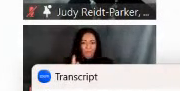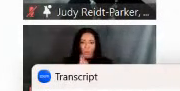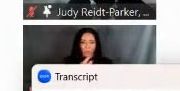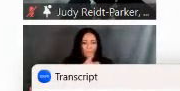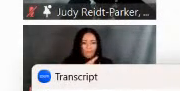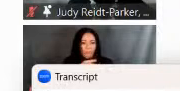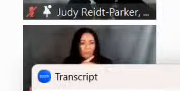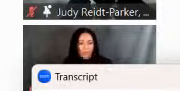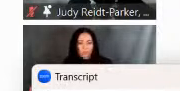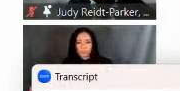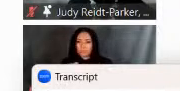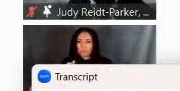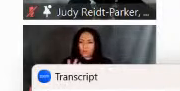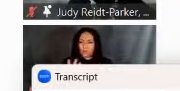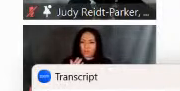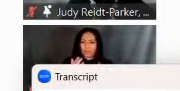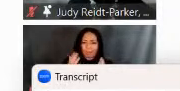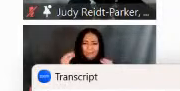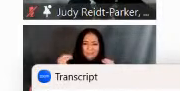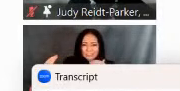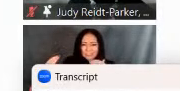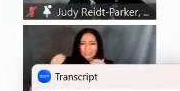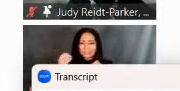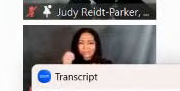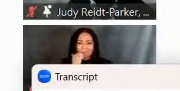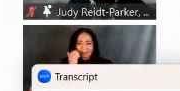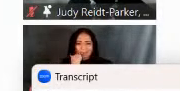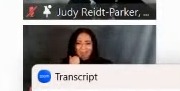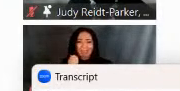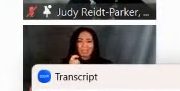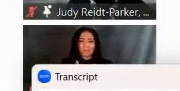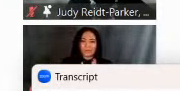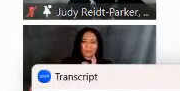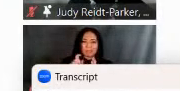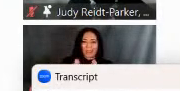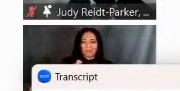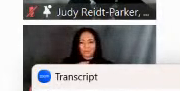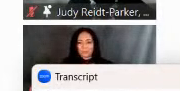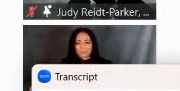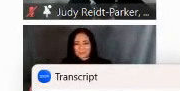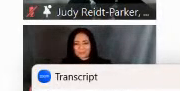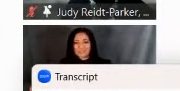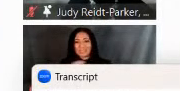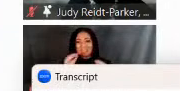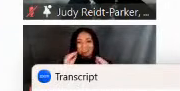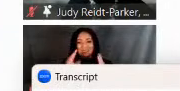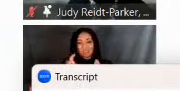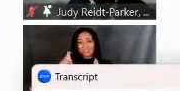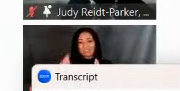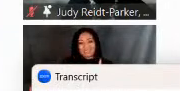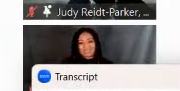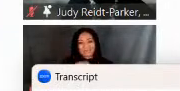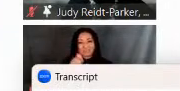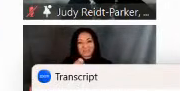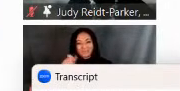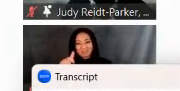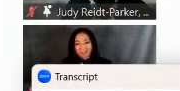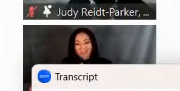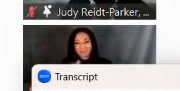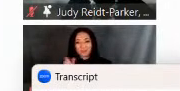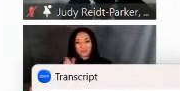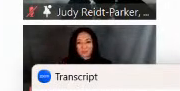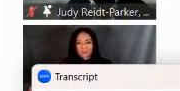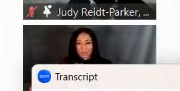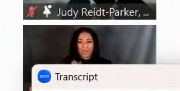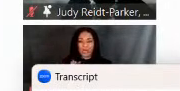multiple expectations and daily requirements that they have to fulfill. Teachers really do need dedicated time to prepare and reflect,